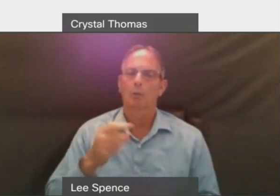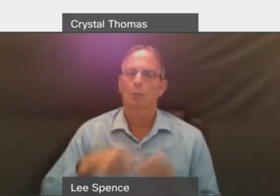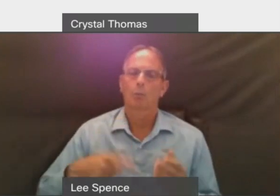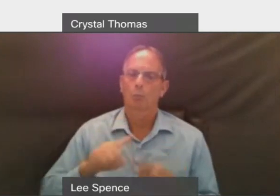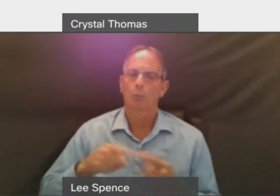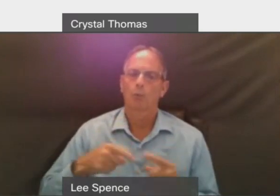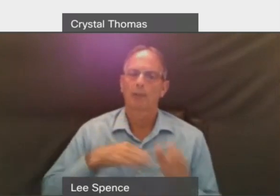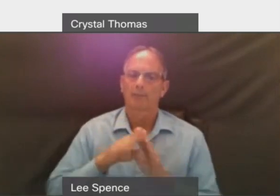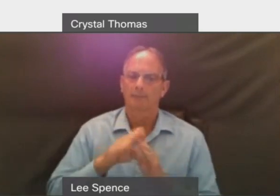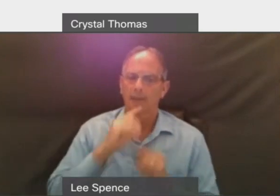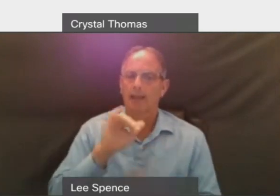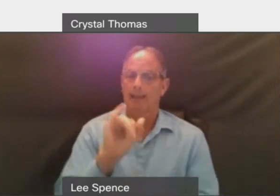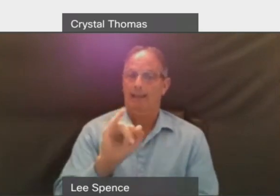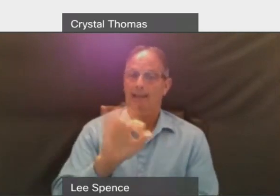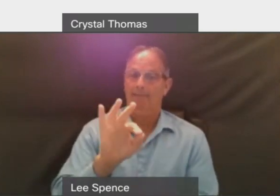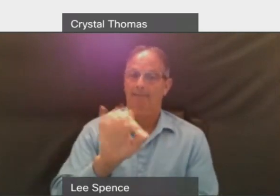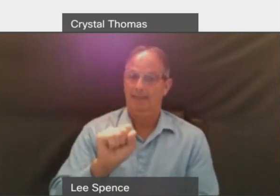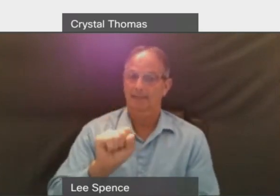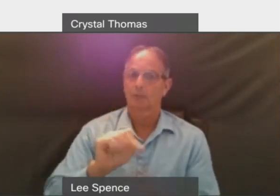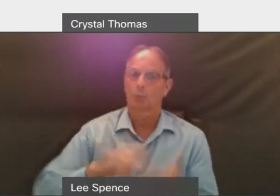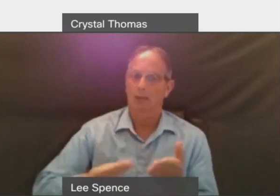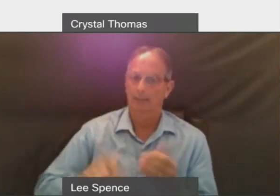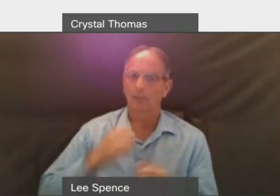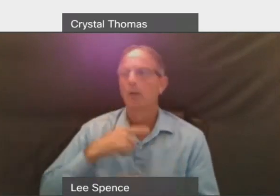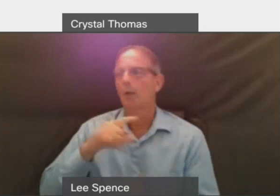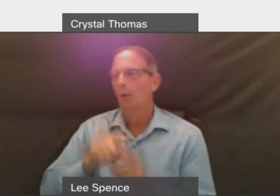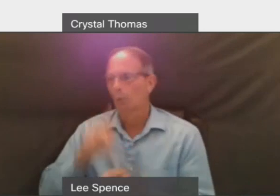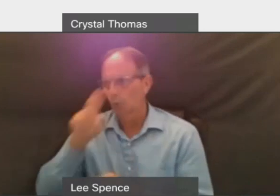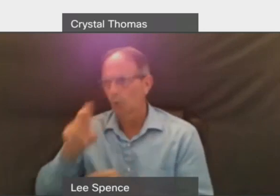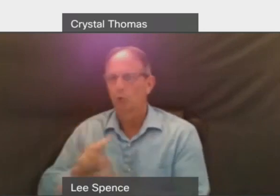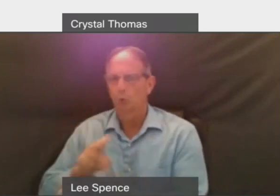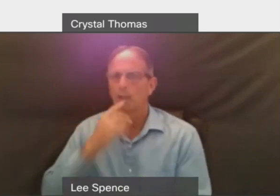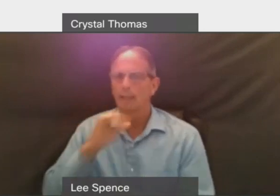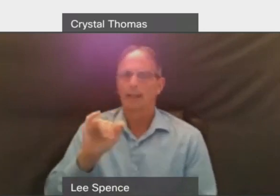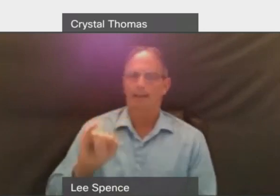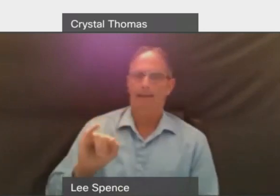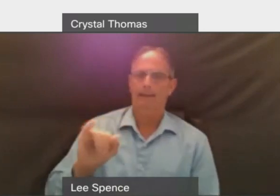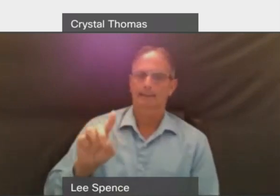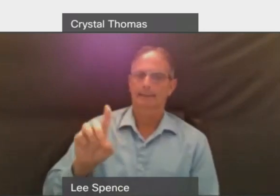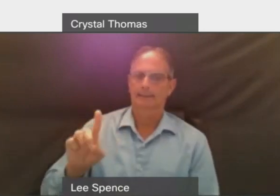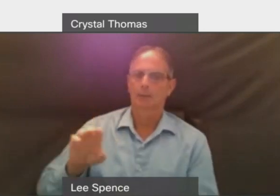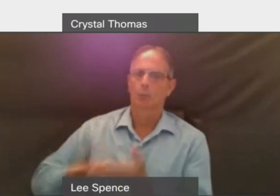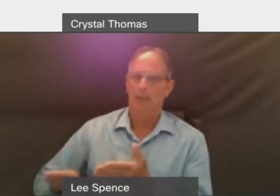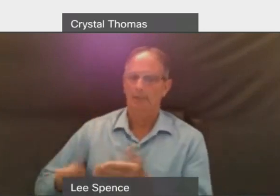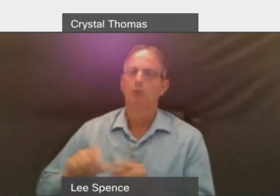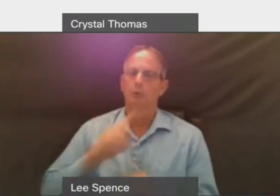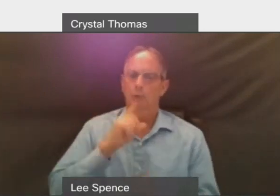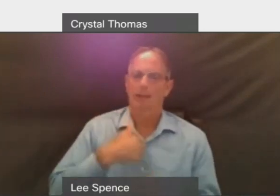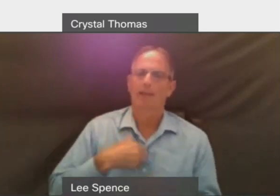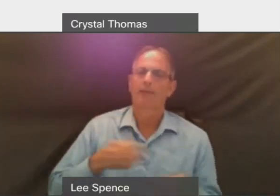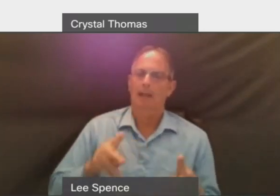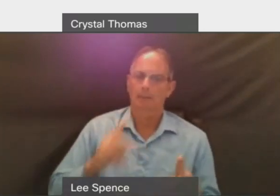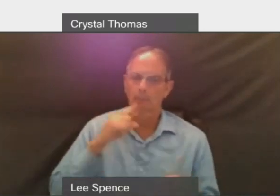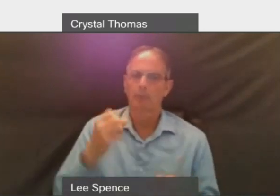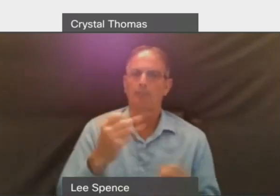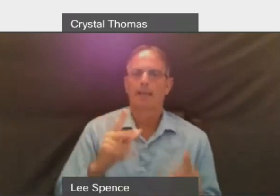developed the IFS waiver, we looked at utilization in the IDD waiver. So there really are opportunities for a number of people, if